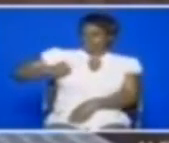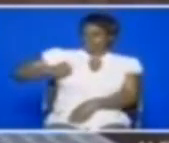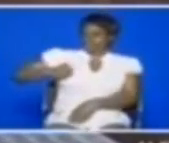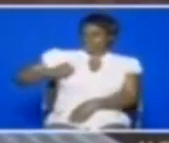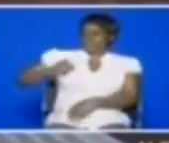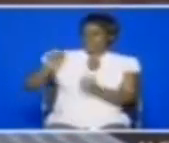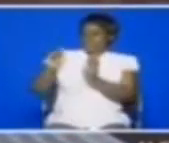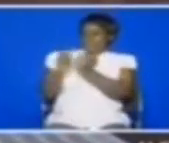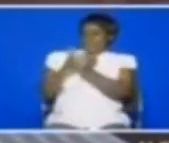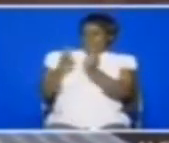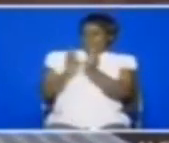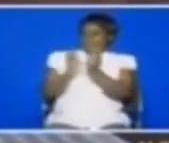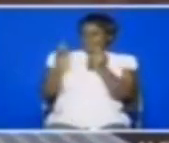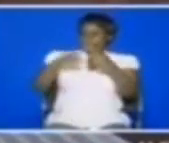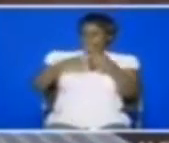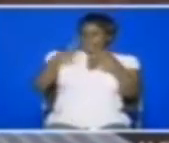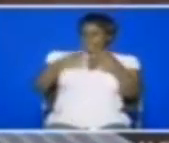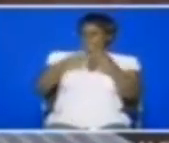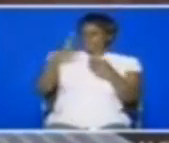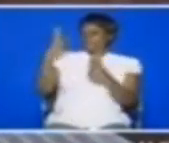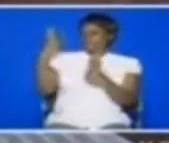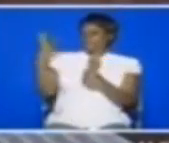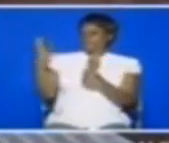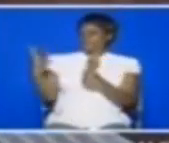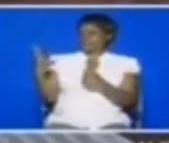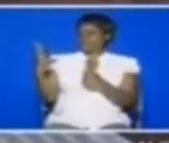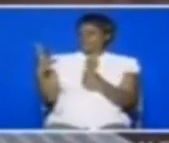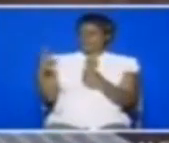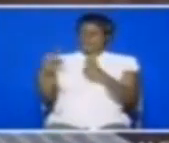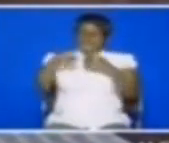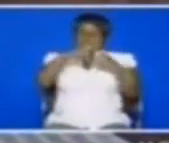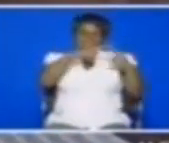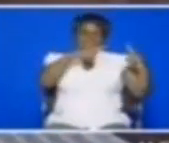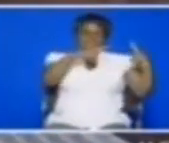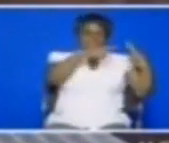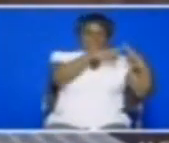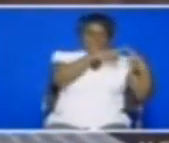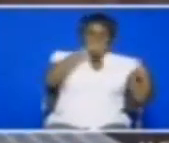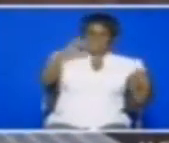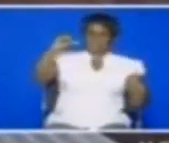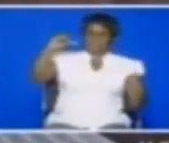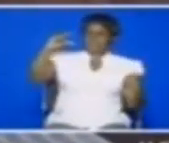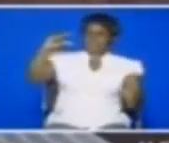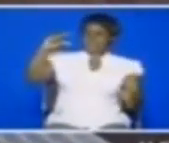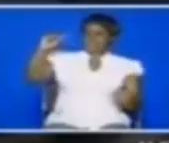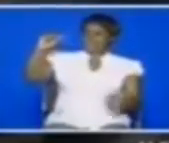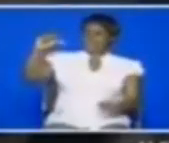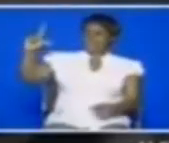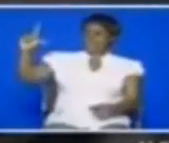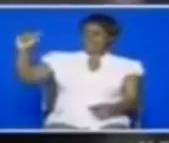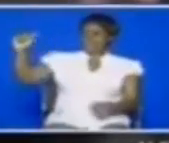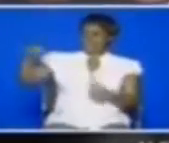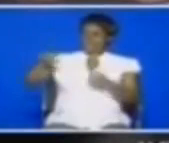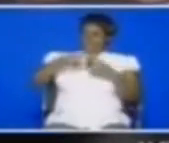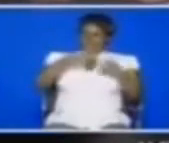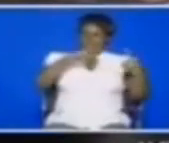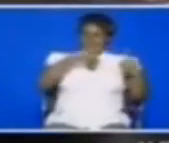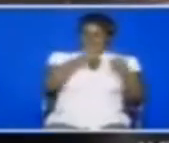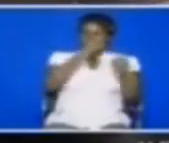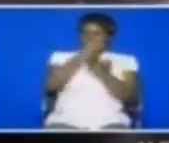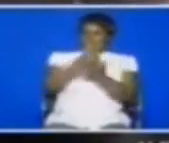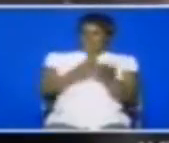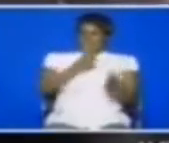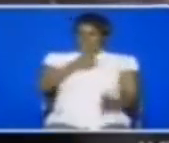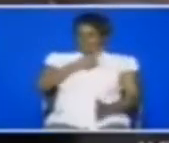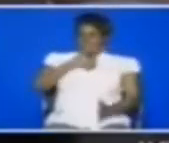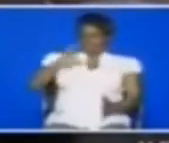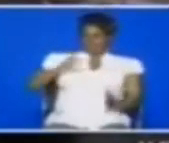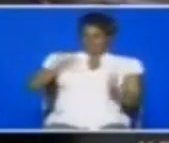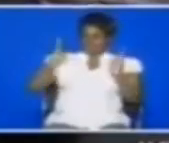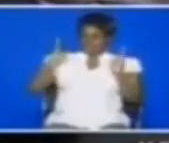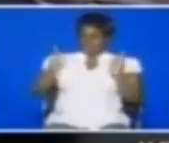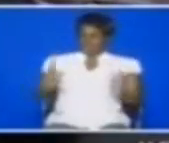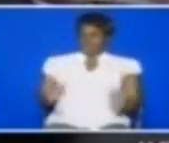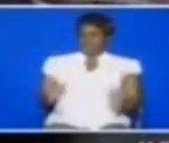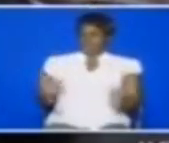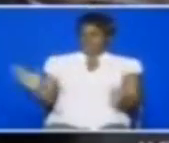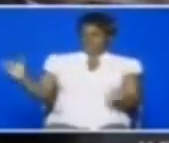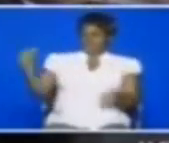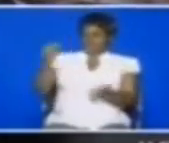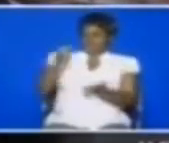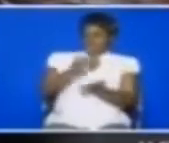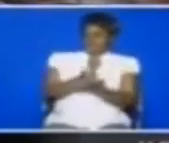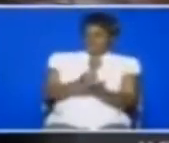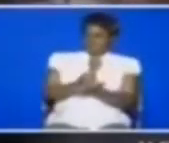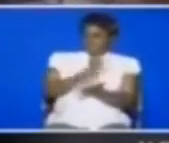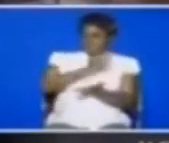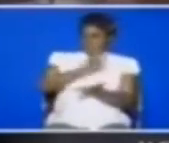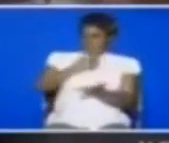role in the 1994 horrendous Wagala massacre in Wajir. Some of the commissioners appointed to serve with